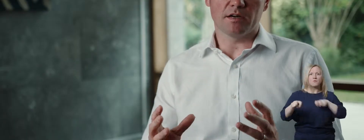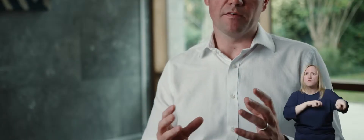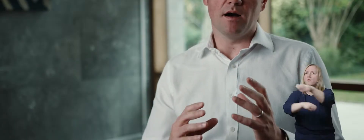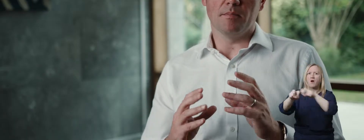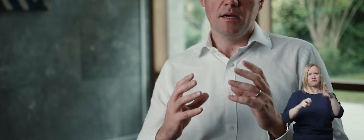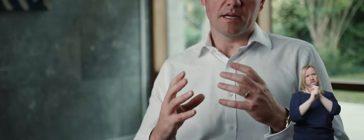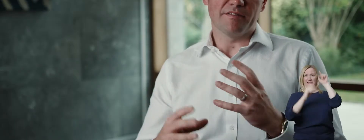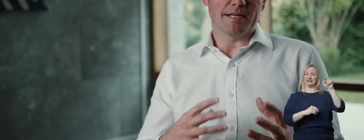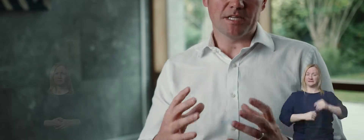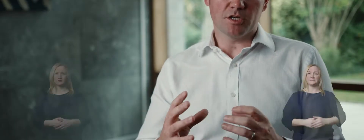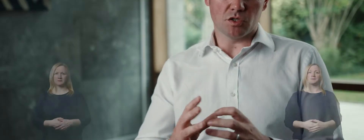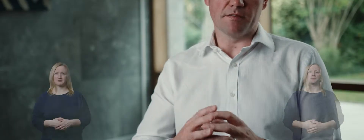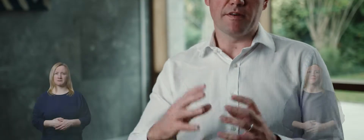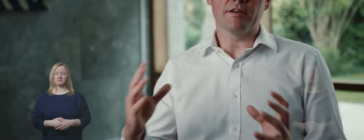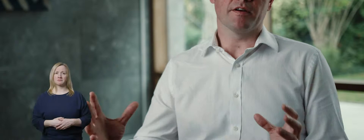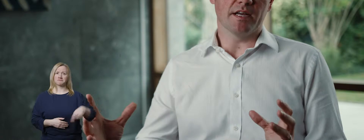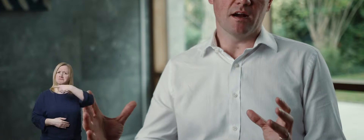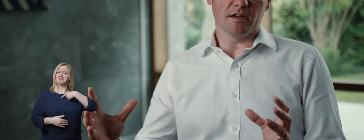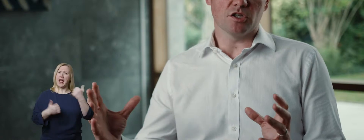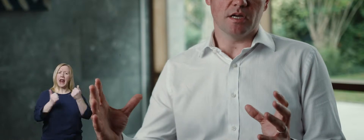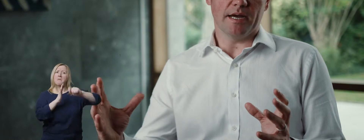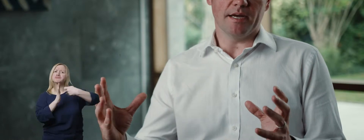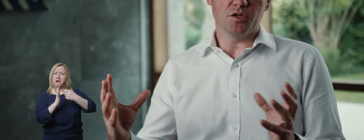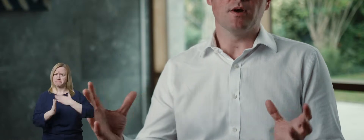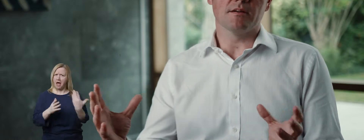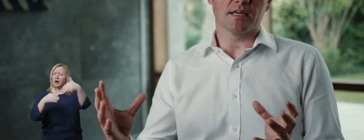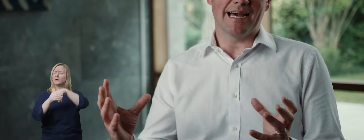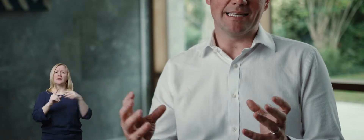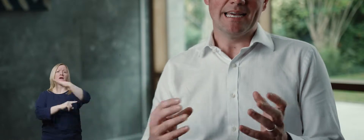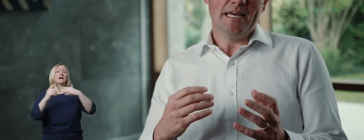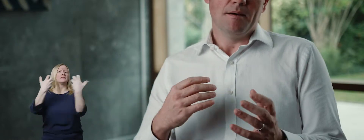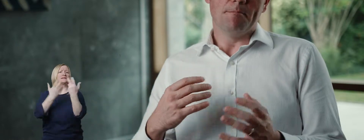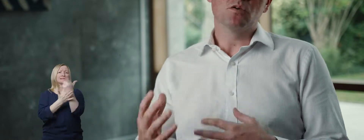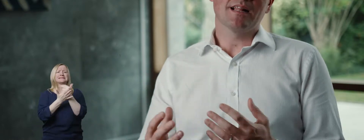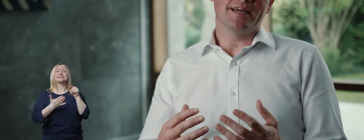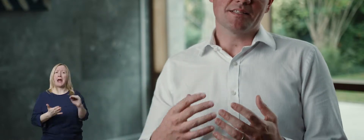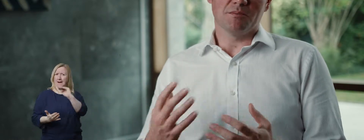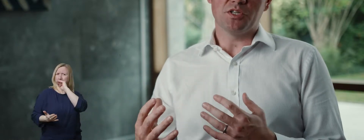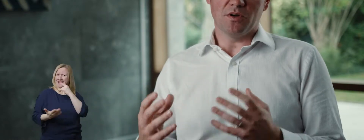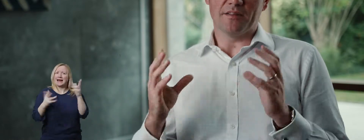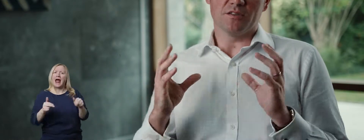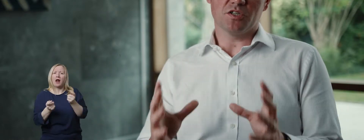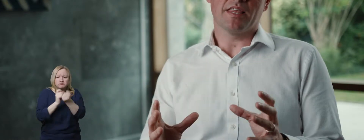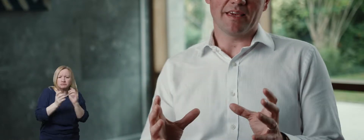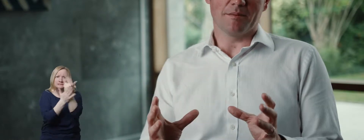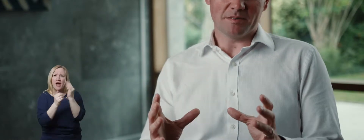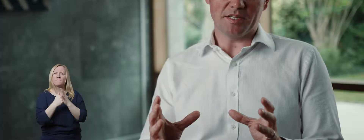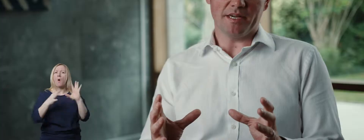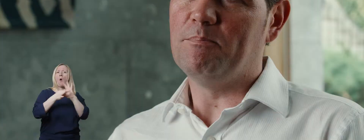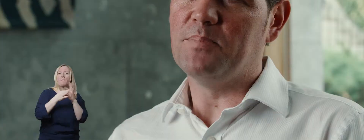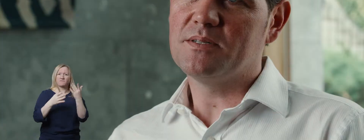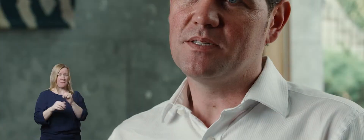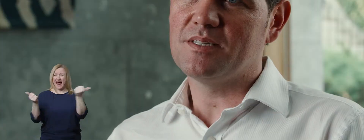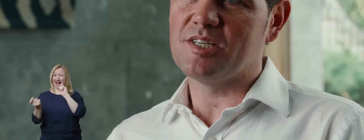domestic work from kind of adaptations to very, very large new housing. And most clients come to you and they're just thinking about